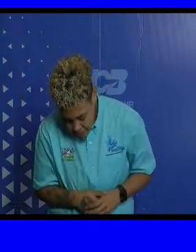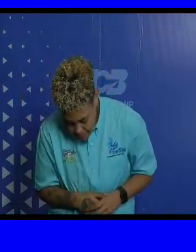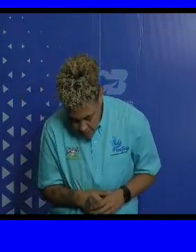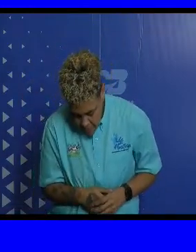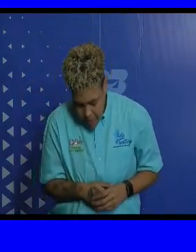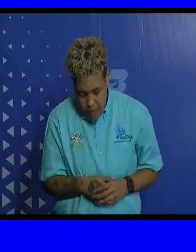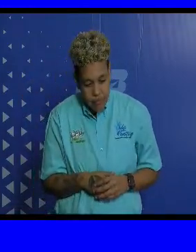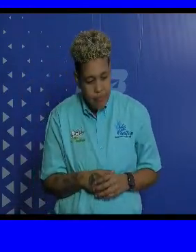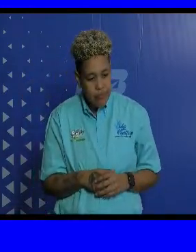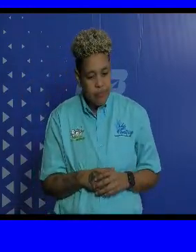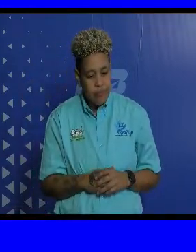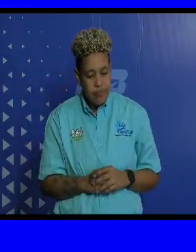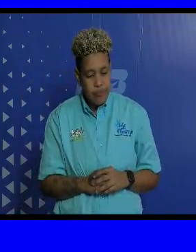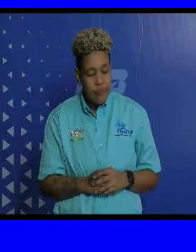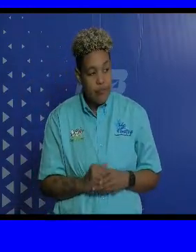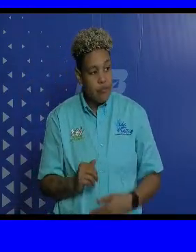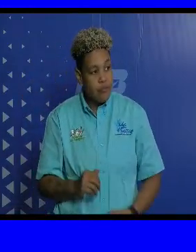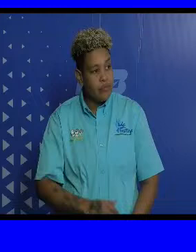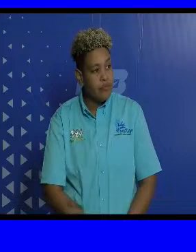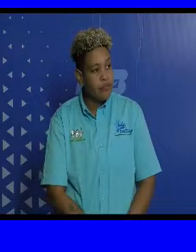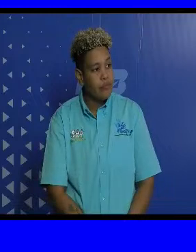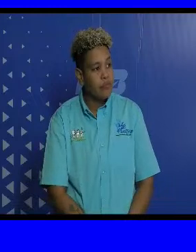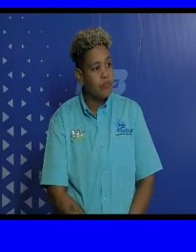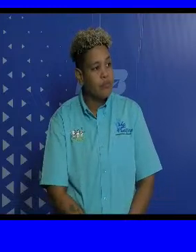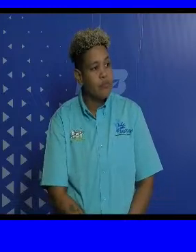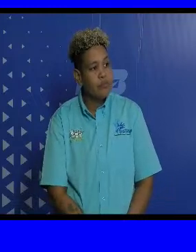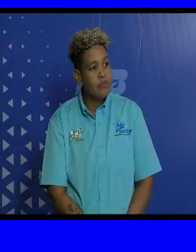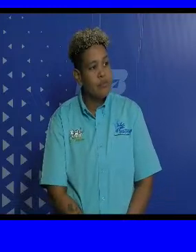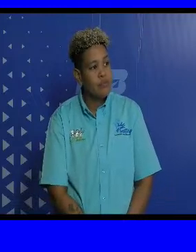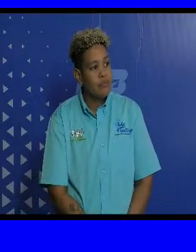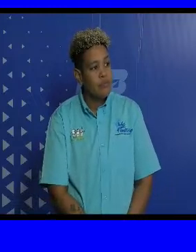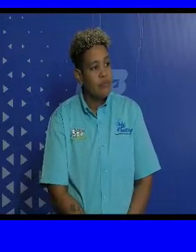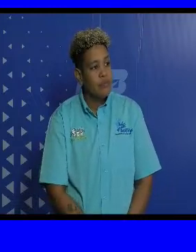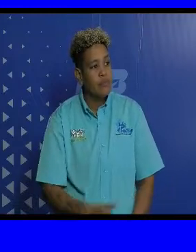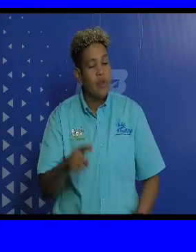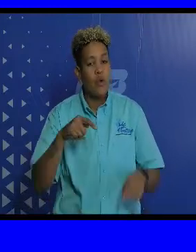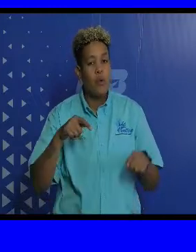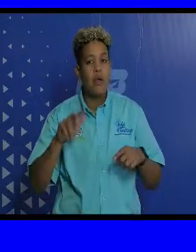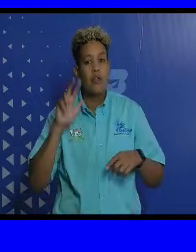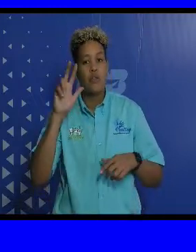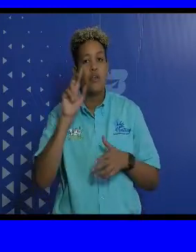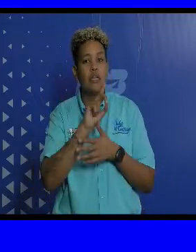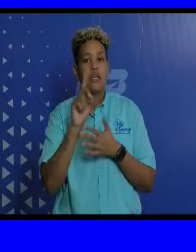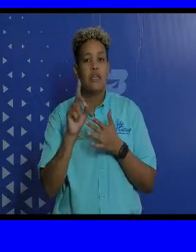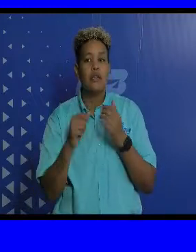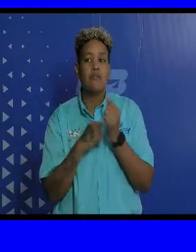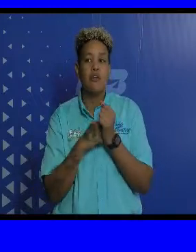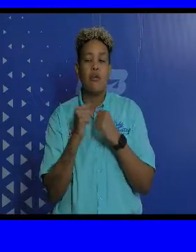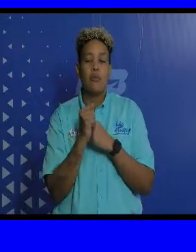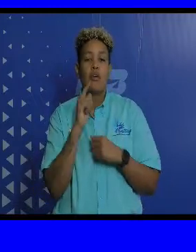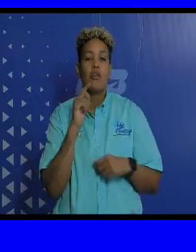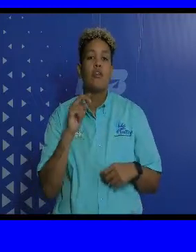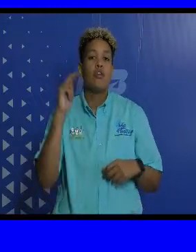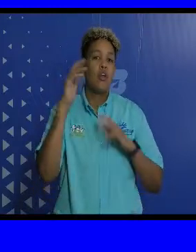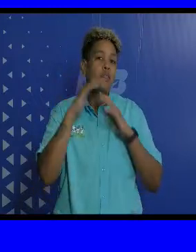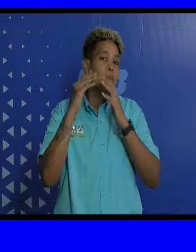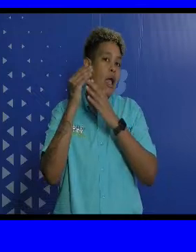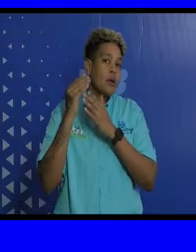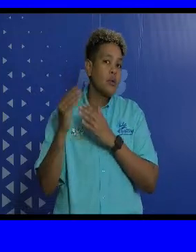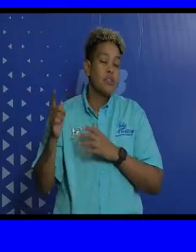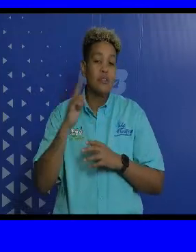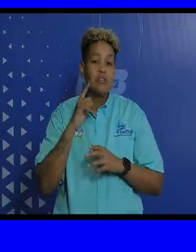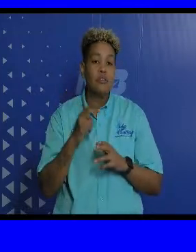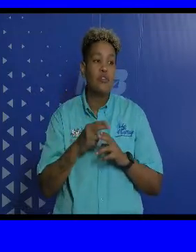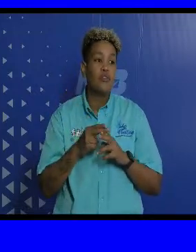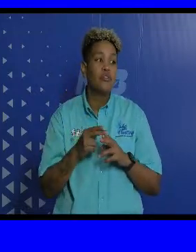I'm just going to go back to framework, the 3D framework. So North American acquisitions, short